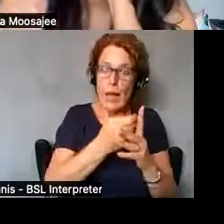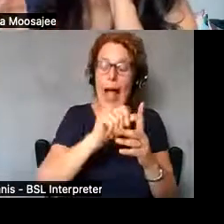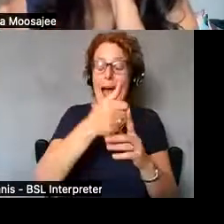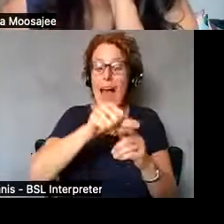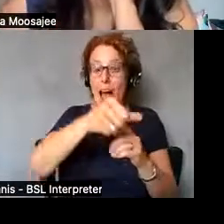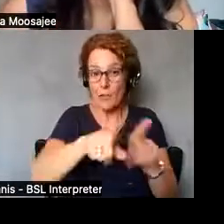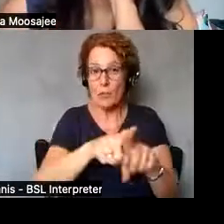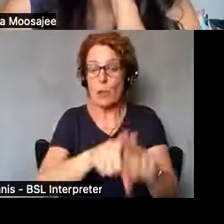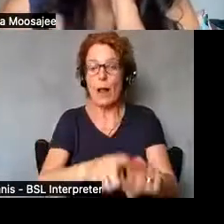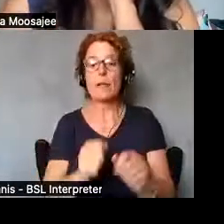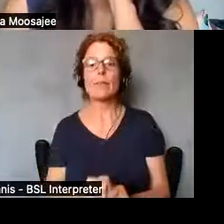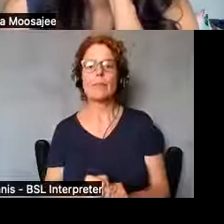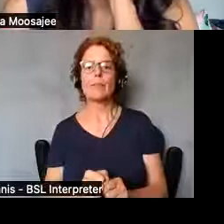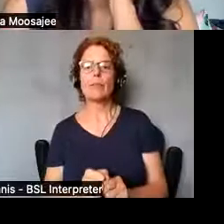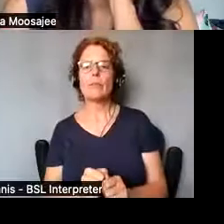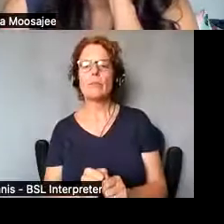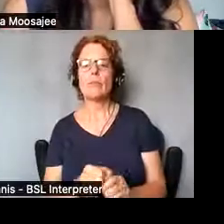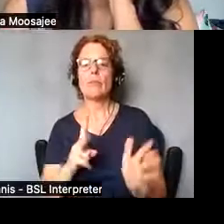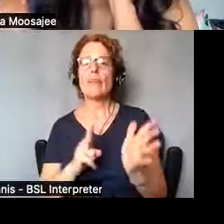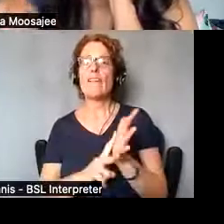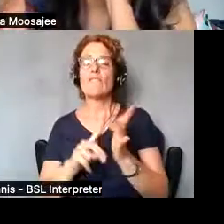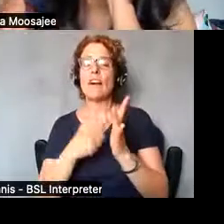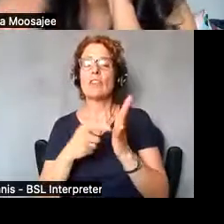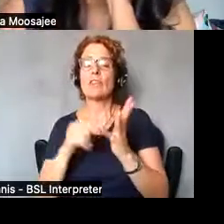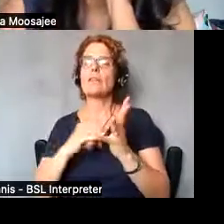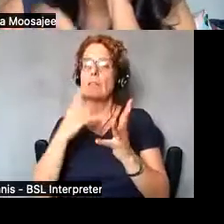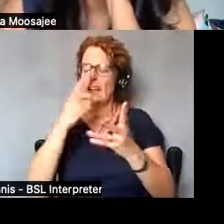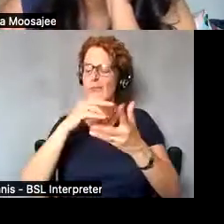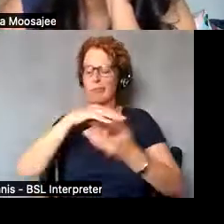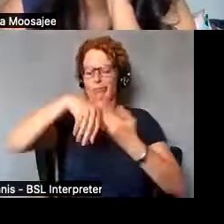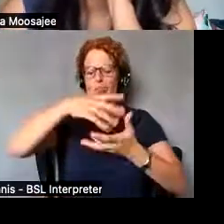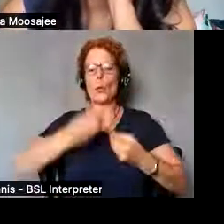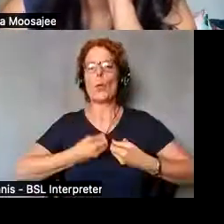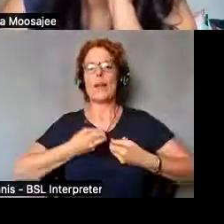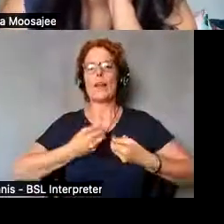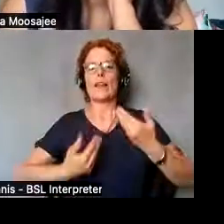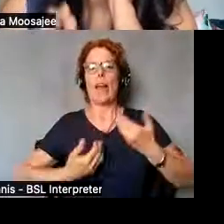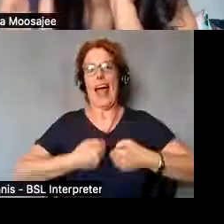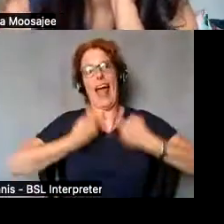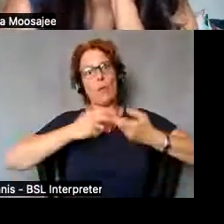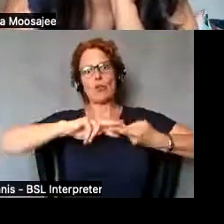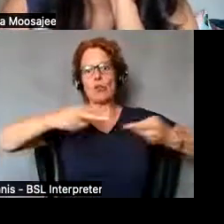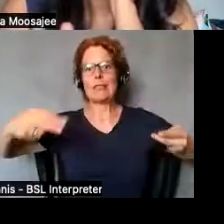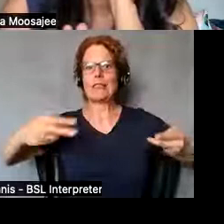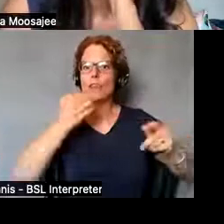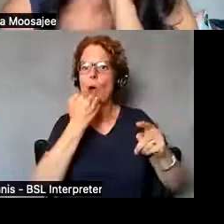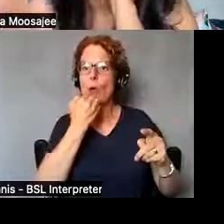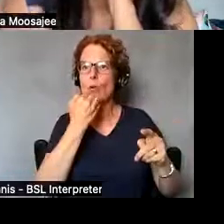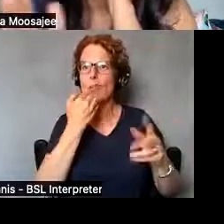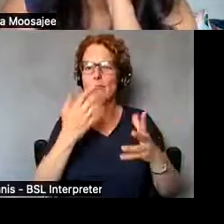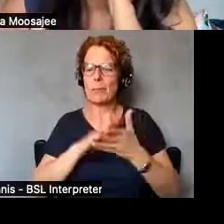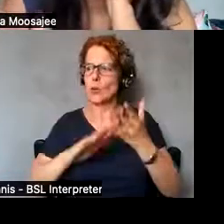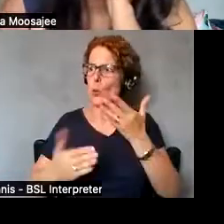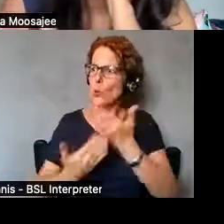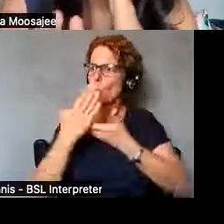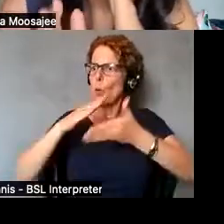to integrate within our own genetic code and therefore can introduce new mutations. Now, the AAV virus doesn't